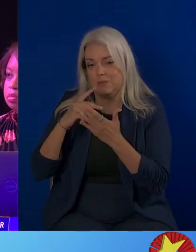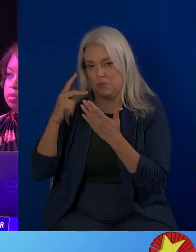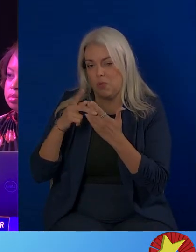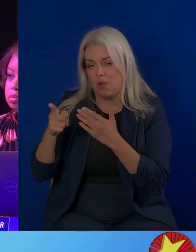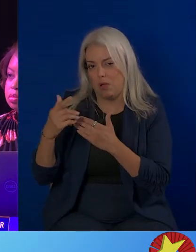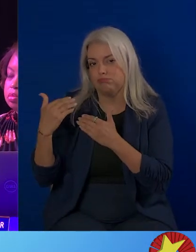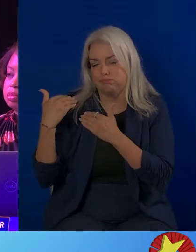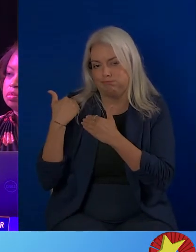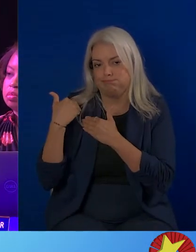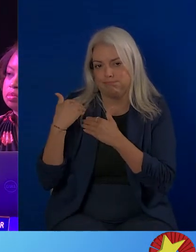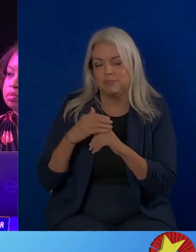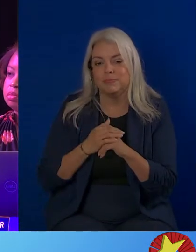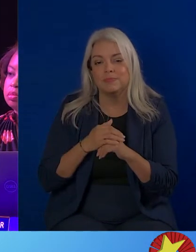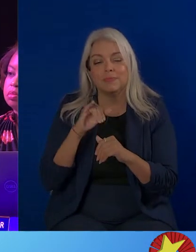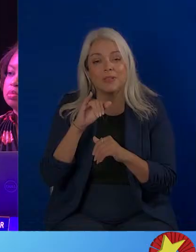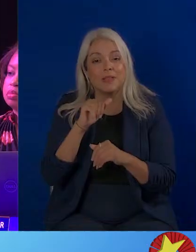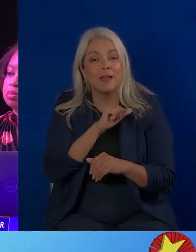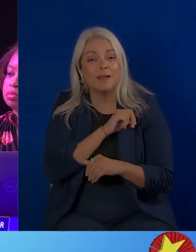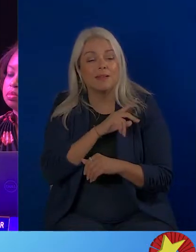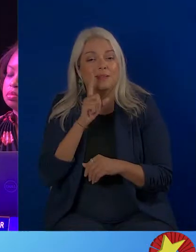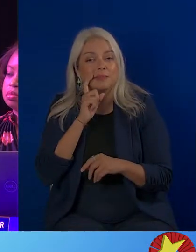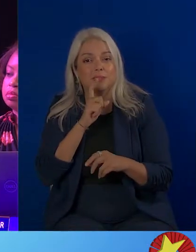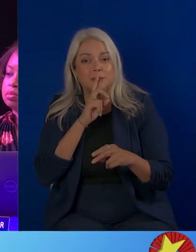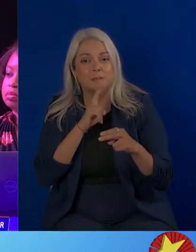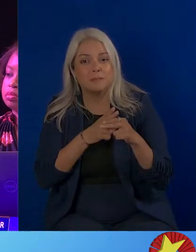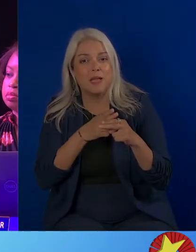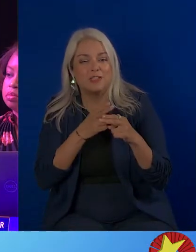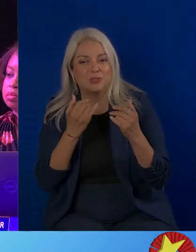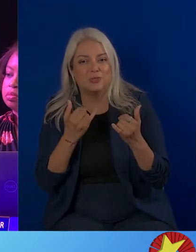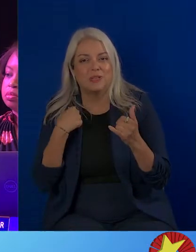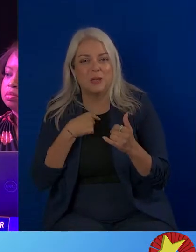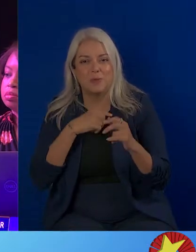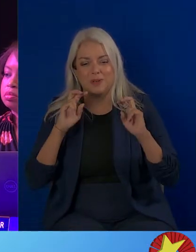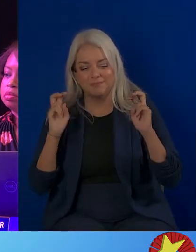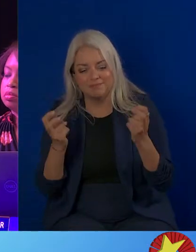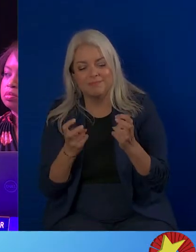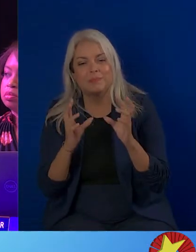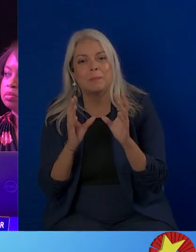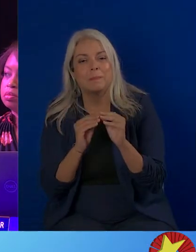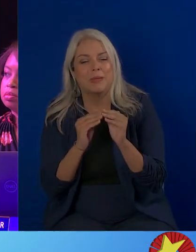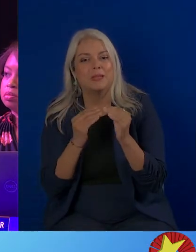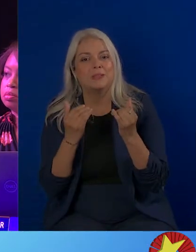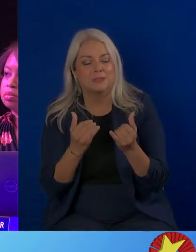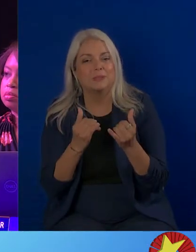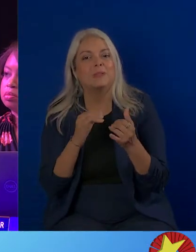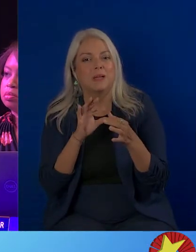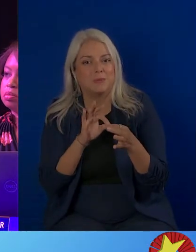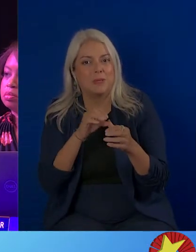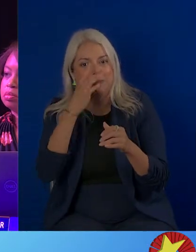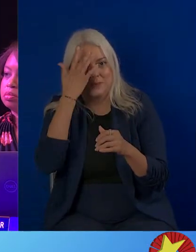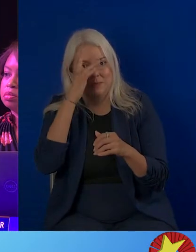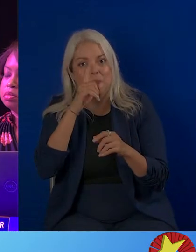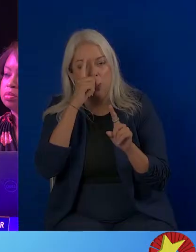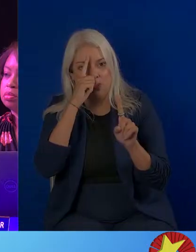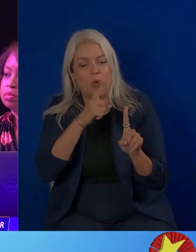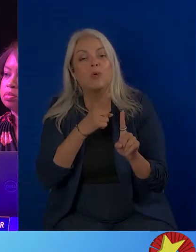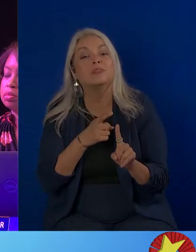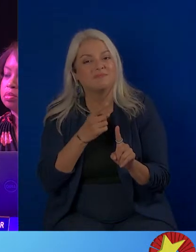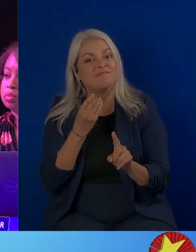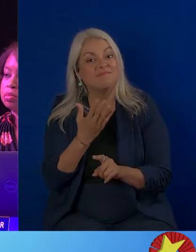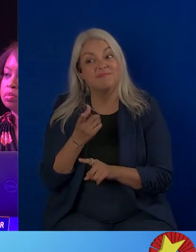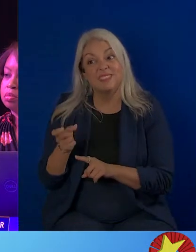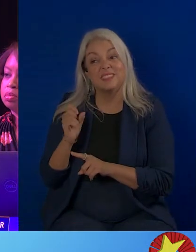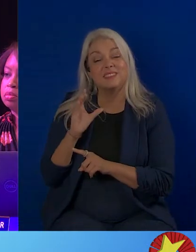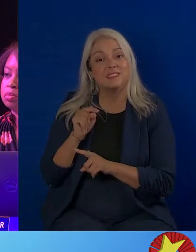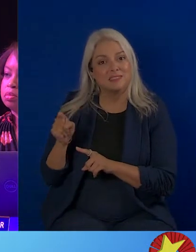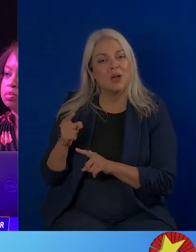Reichman mentioned today when we were talking about our SMART goals, one of Scott's is to also try to track that for our itinerant students, not